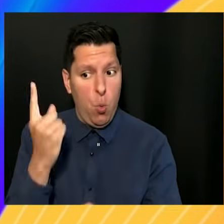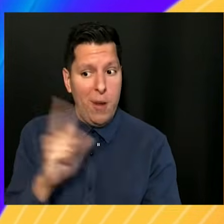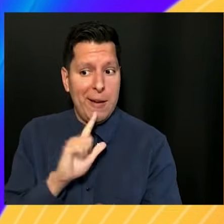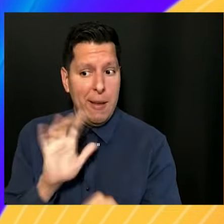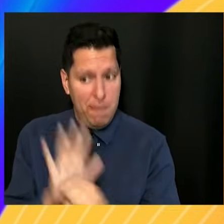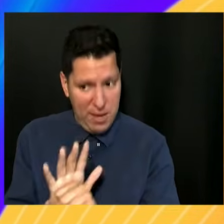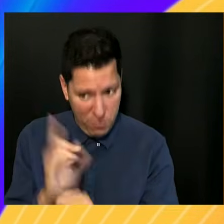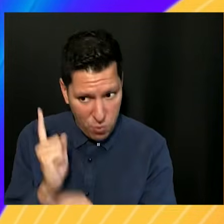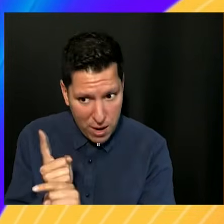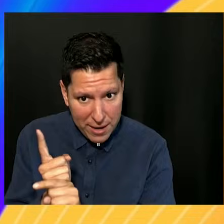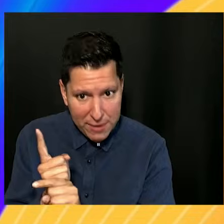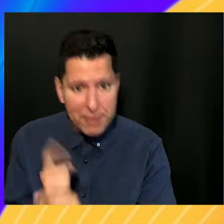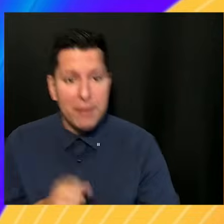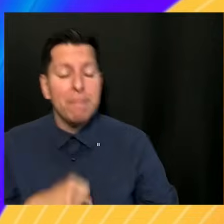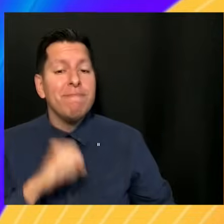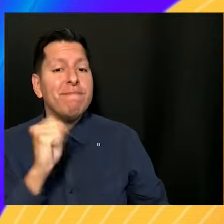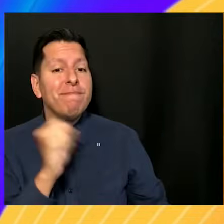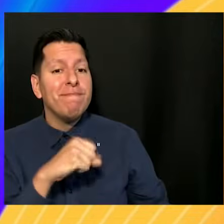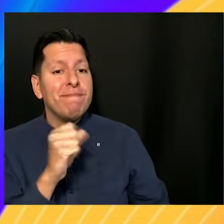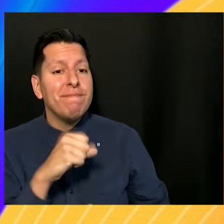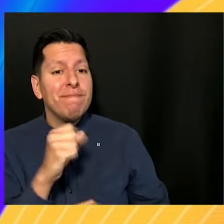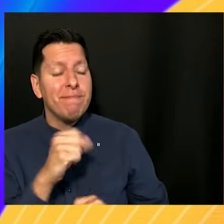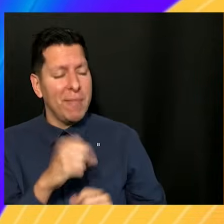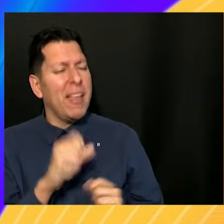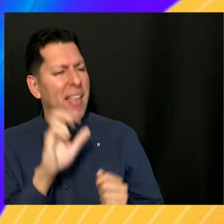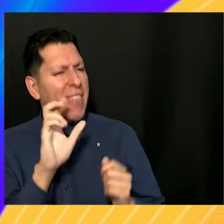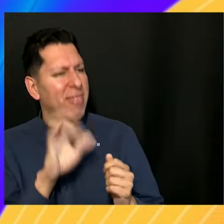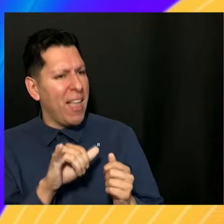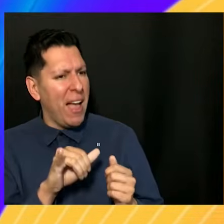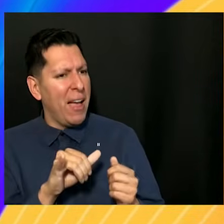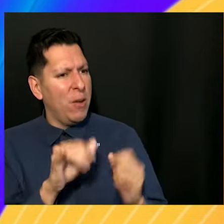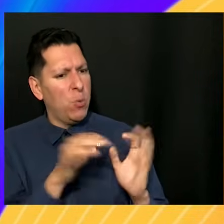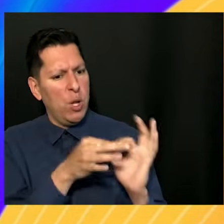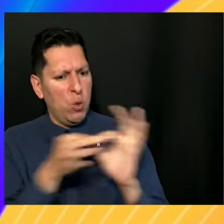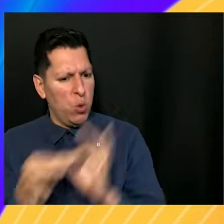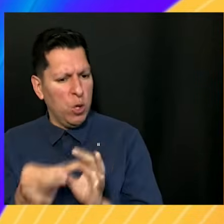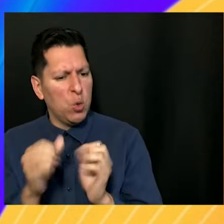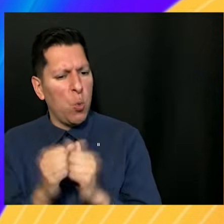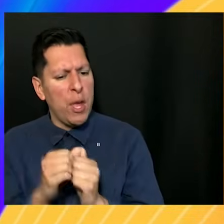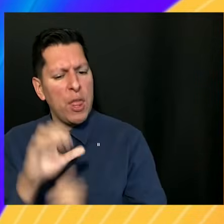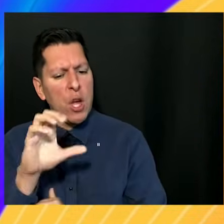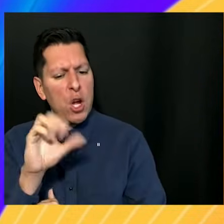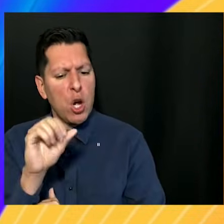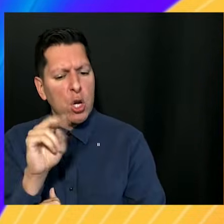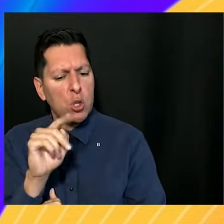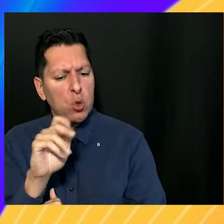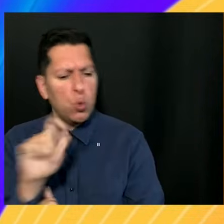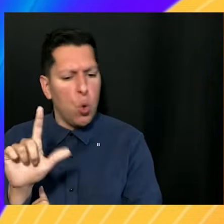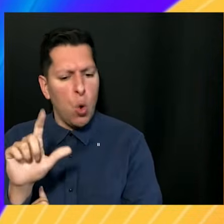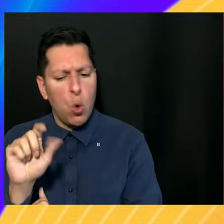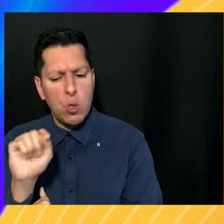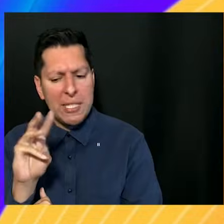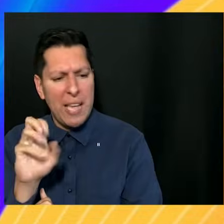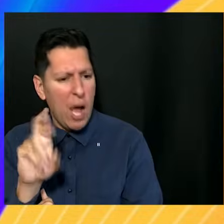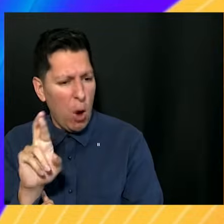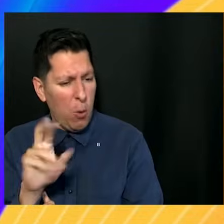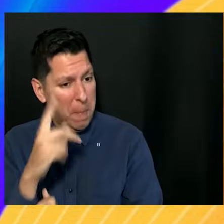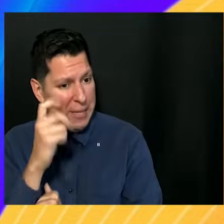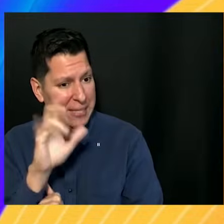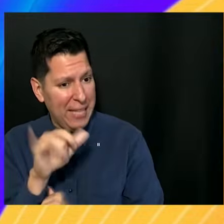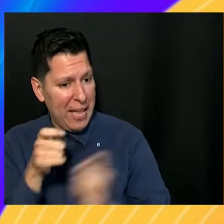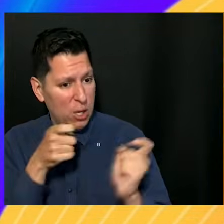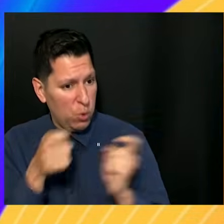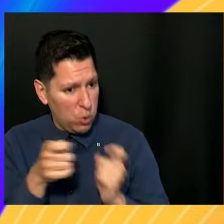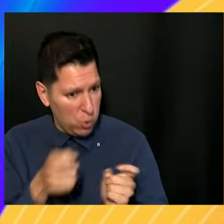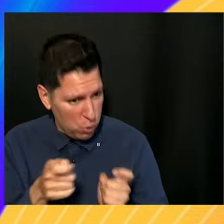the fact that it actually works very well with Control Tower. So it uses some of the Control Tower controls with the LZA controls to